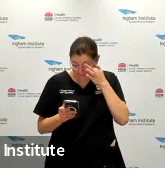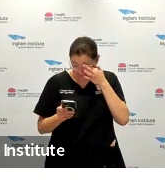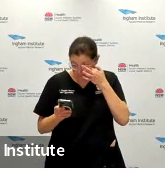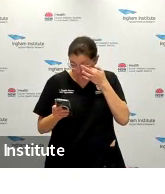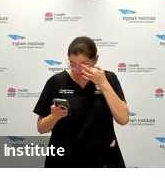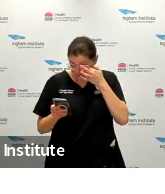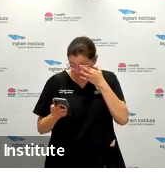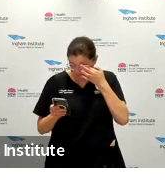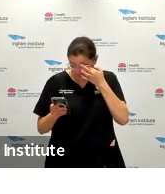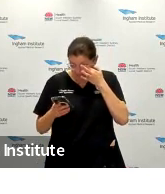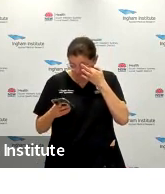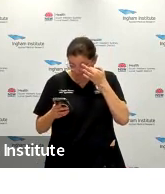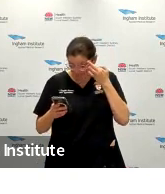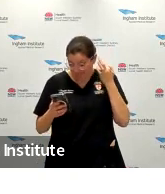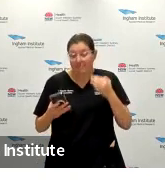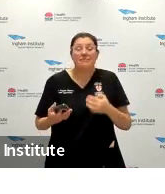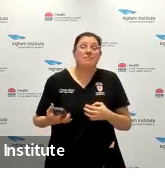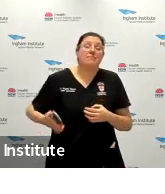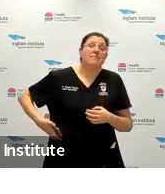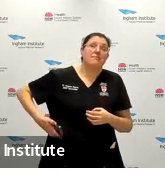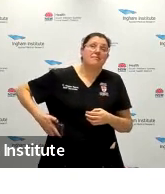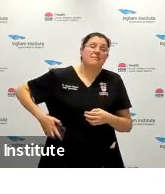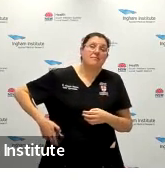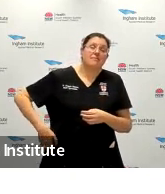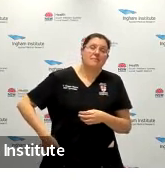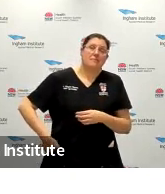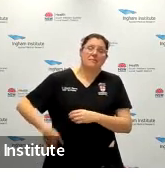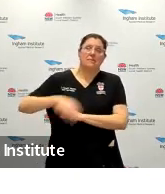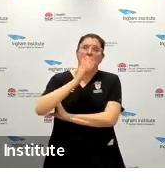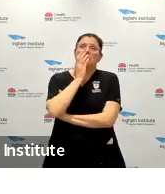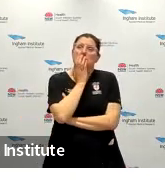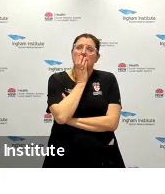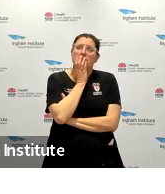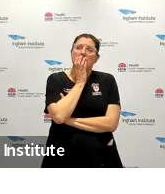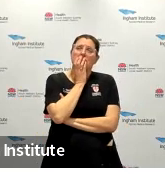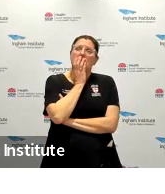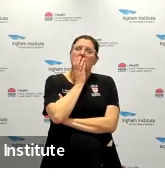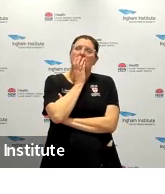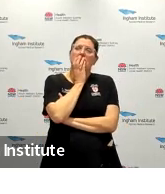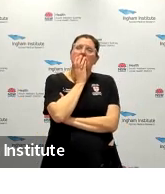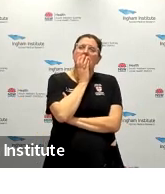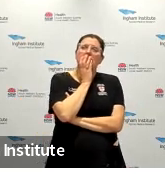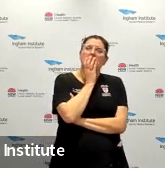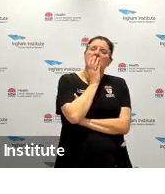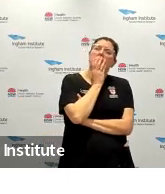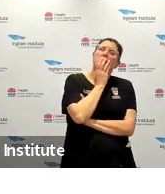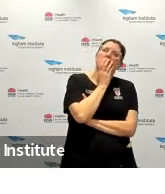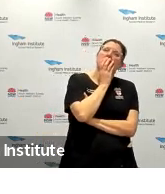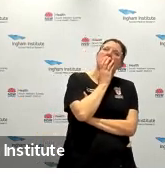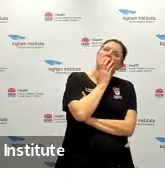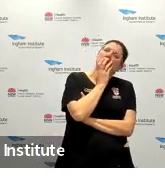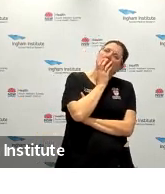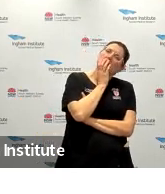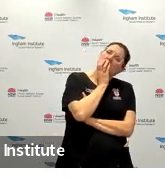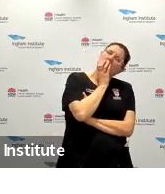growth factor into the model, and that showed in the green line of animals that were undergoing no treatment, and the